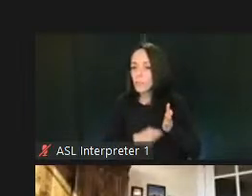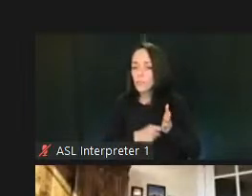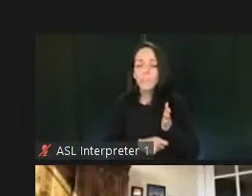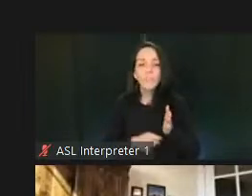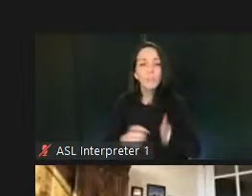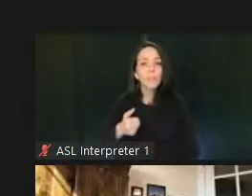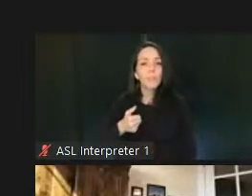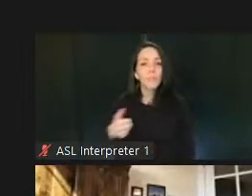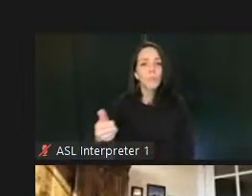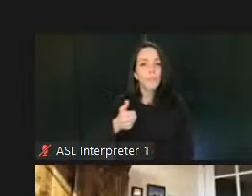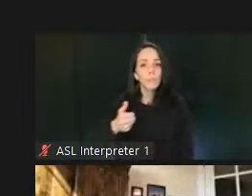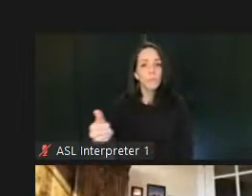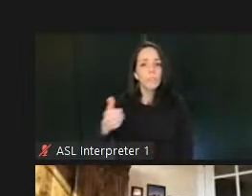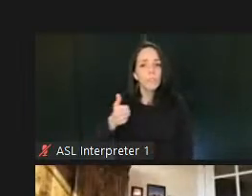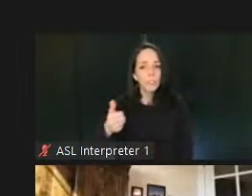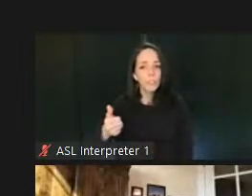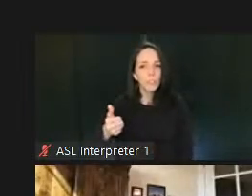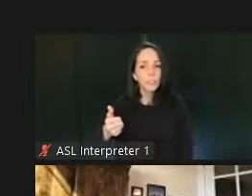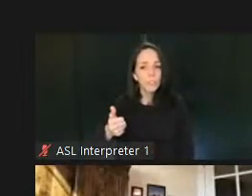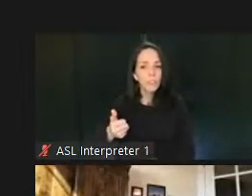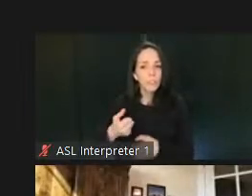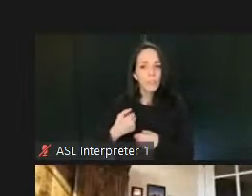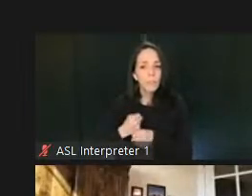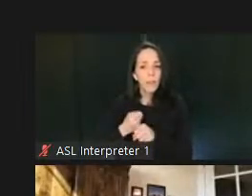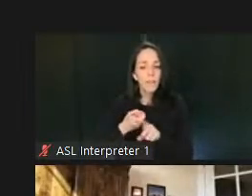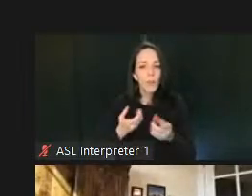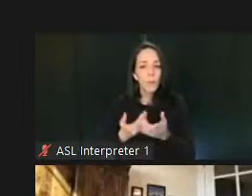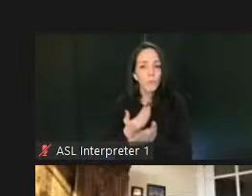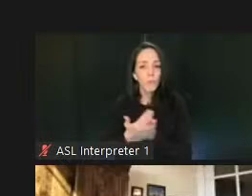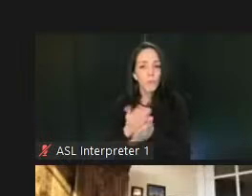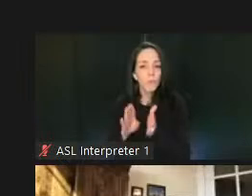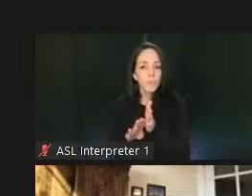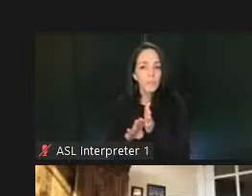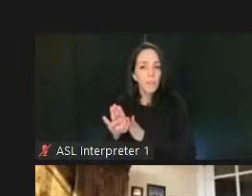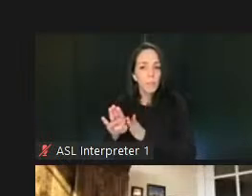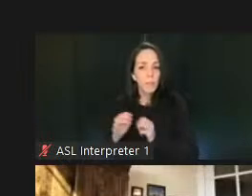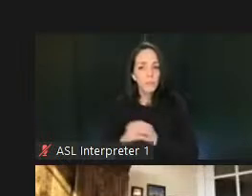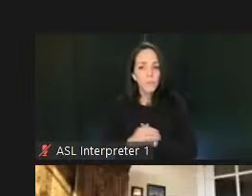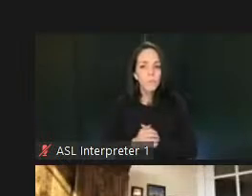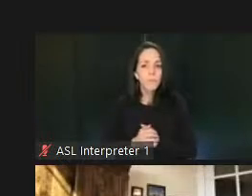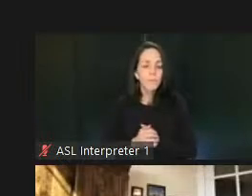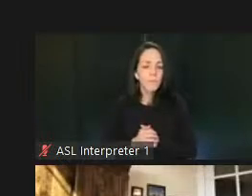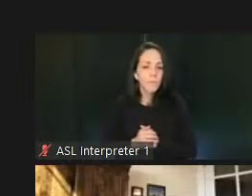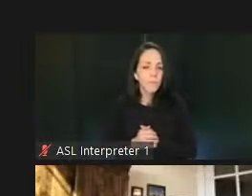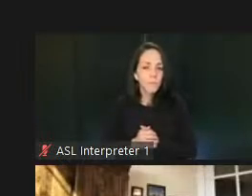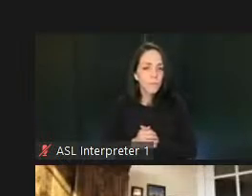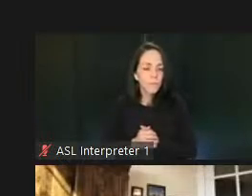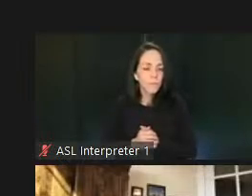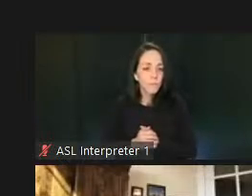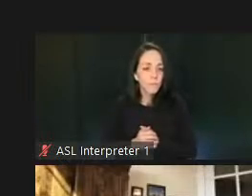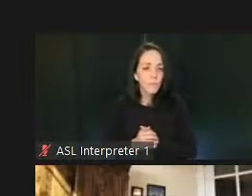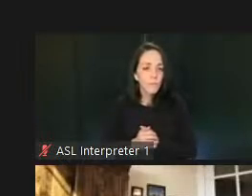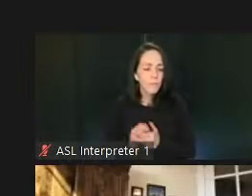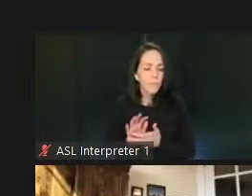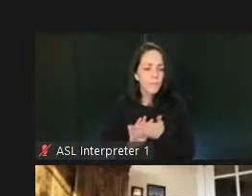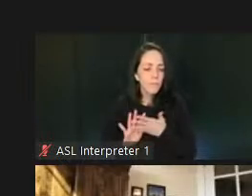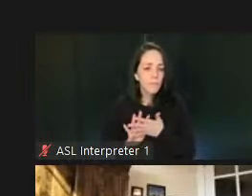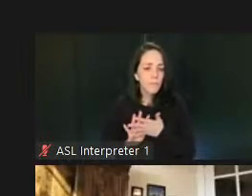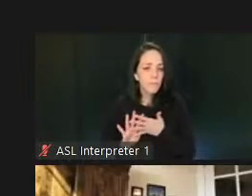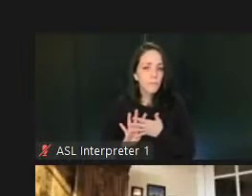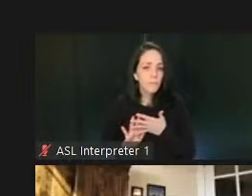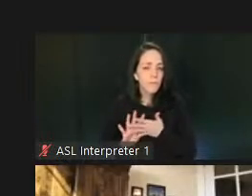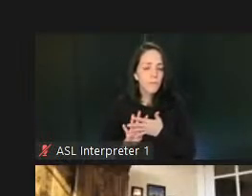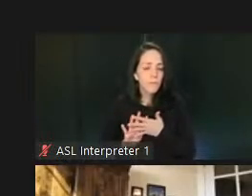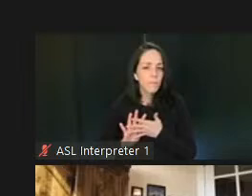tax revenue generated on new development. Adding fund balance and new revenues, we estimate the district to